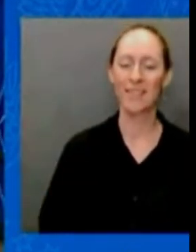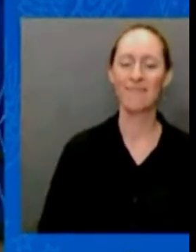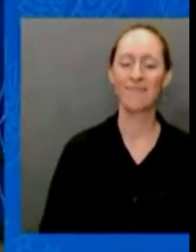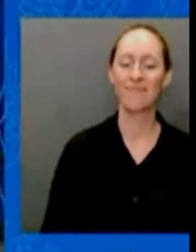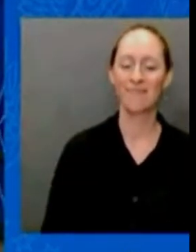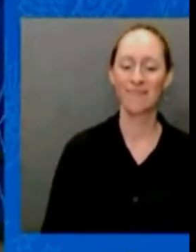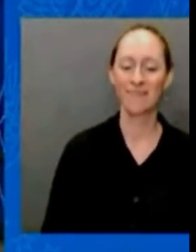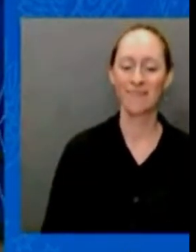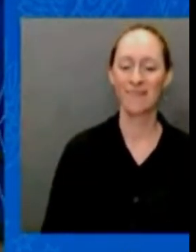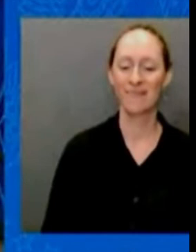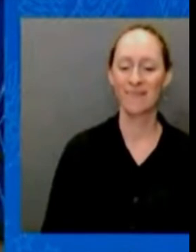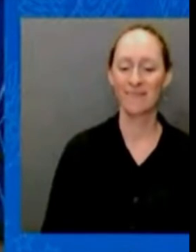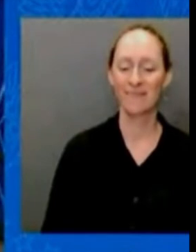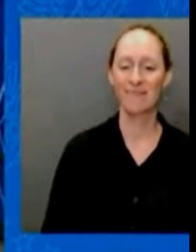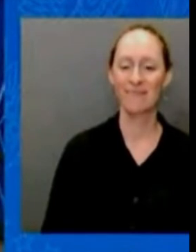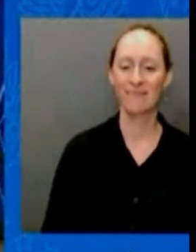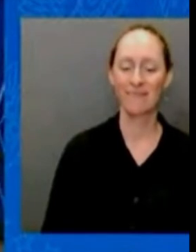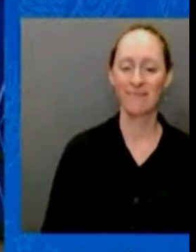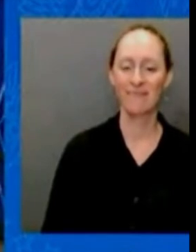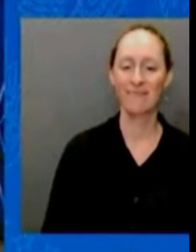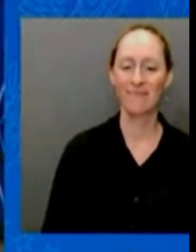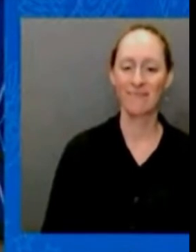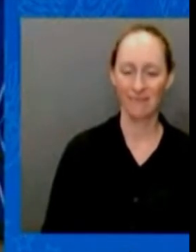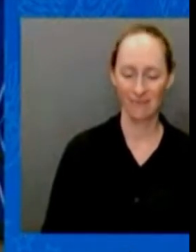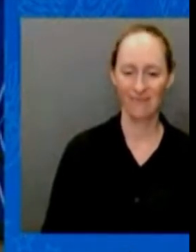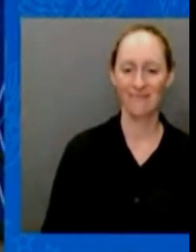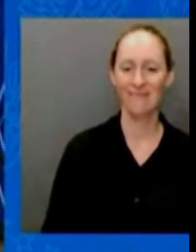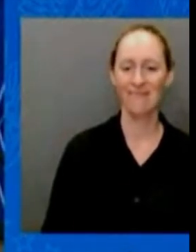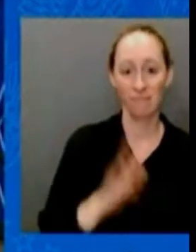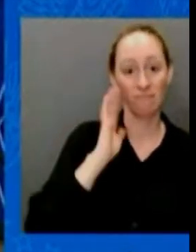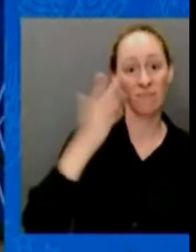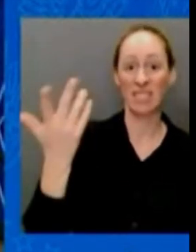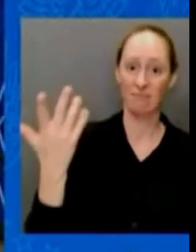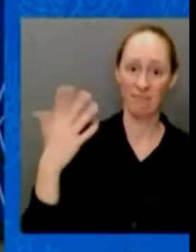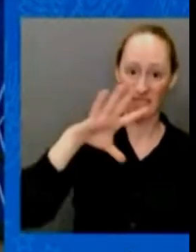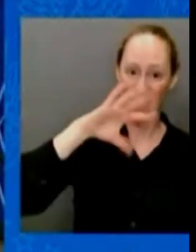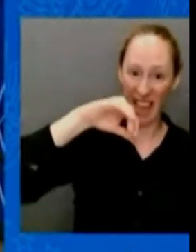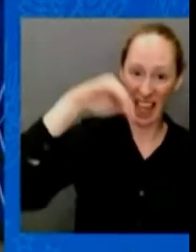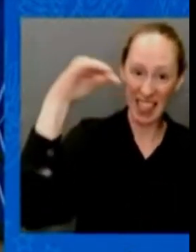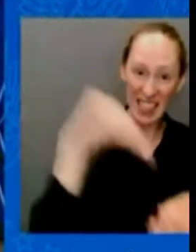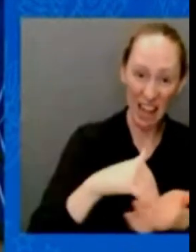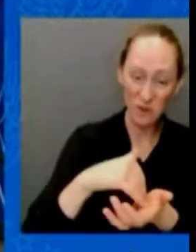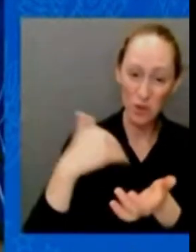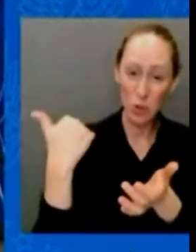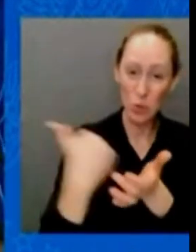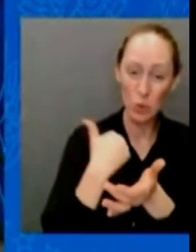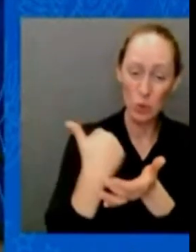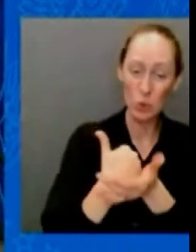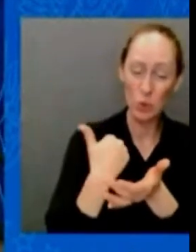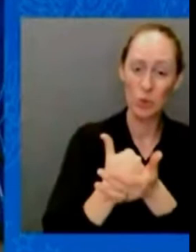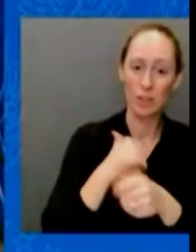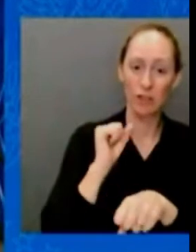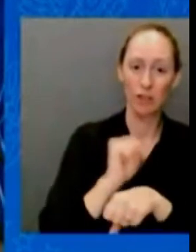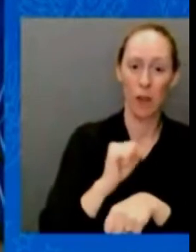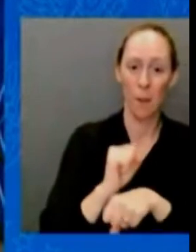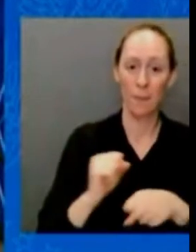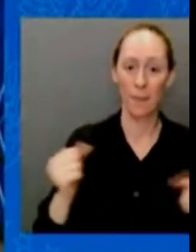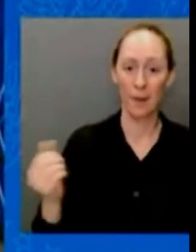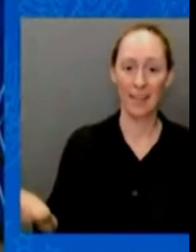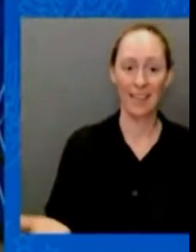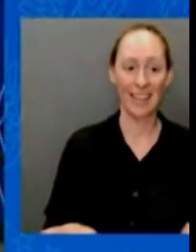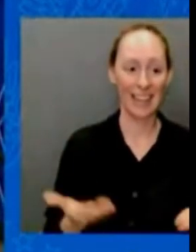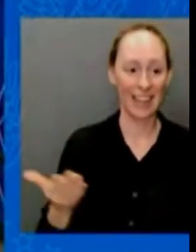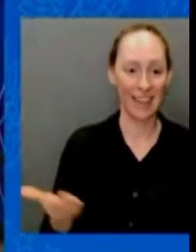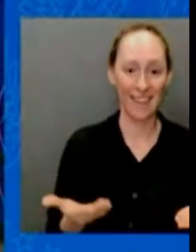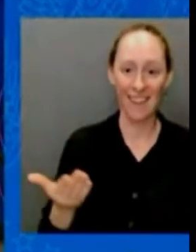50,000 New York jobs, enough to fill every seat in the JMA Dome,